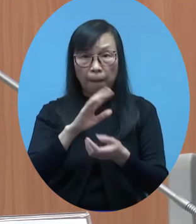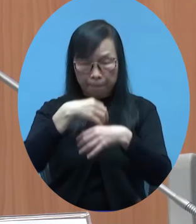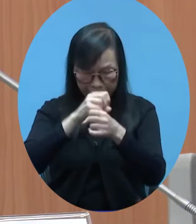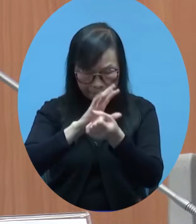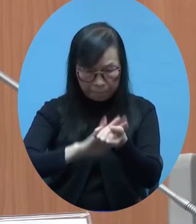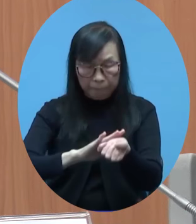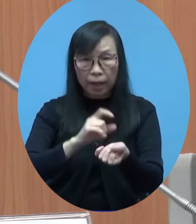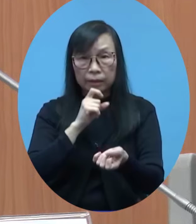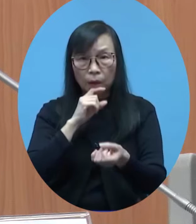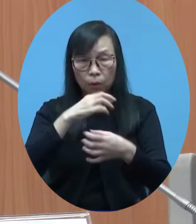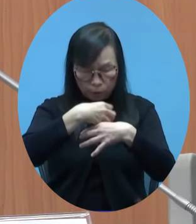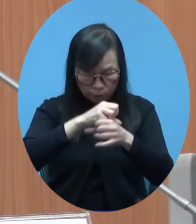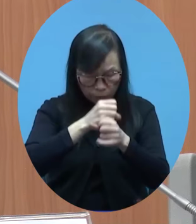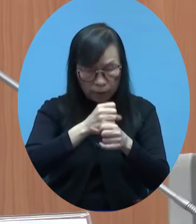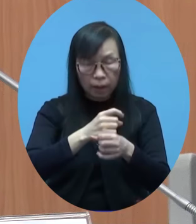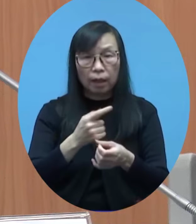of